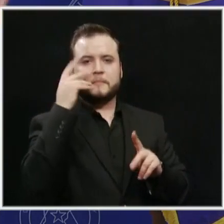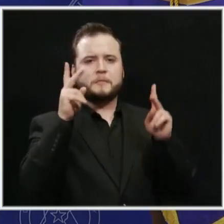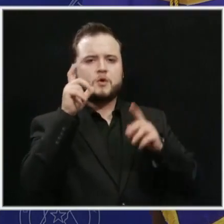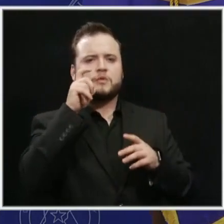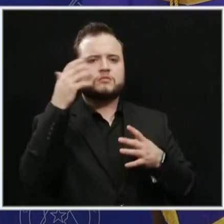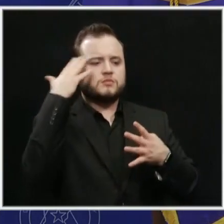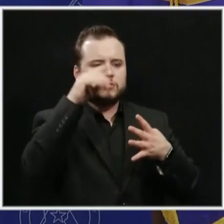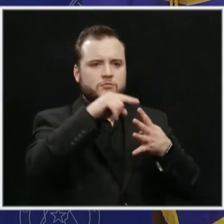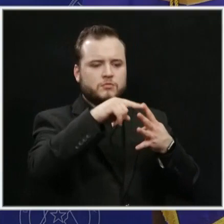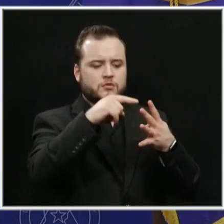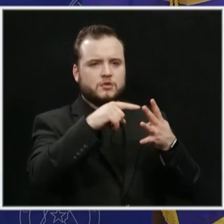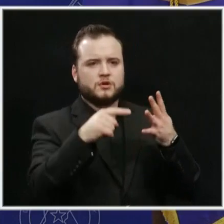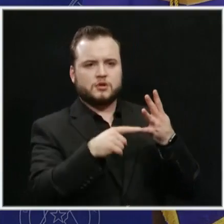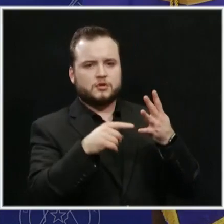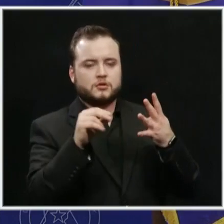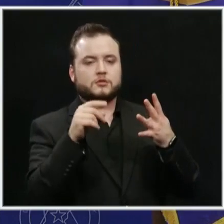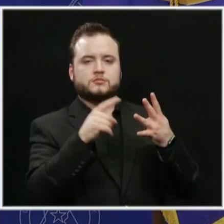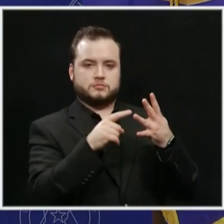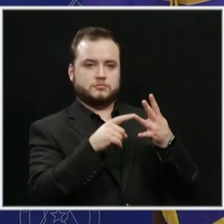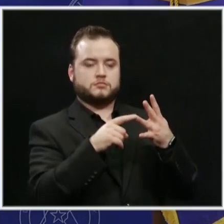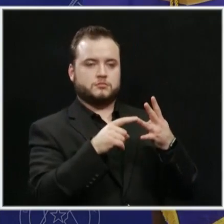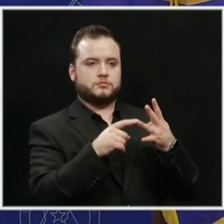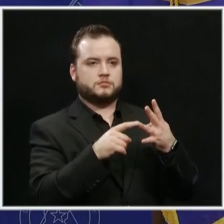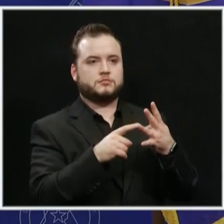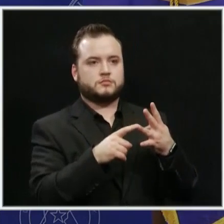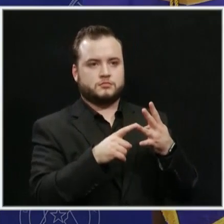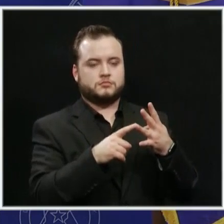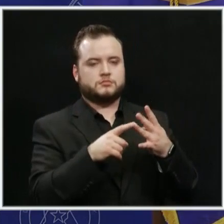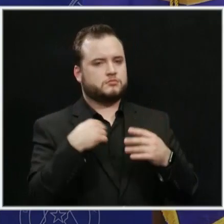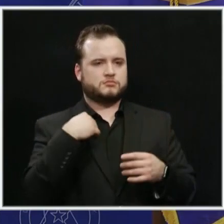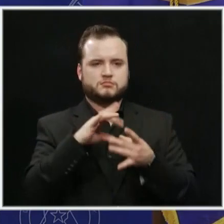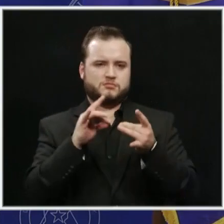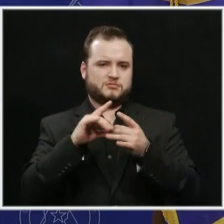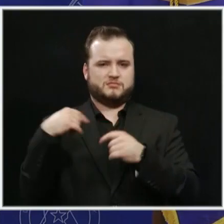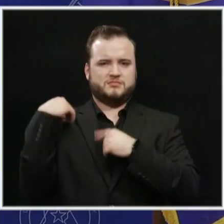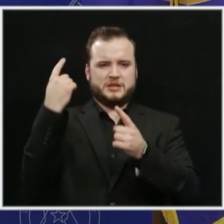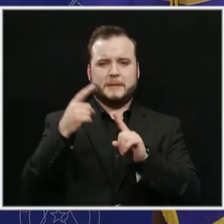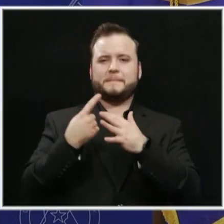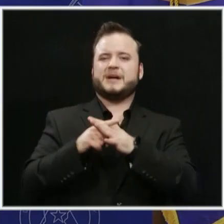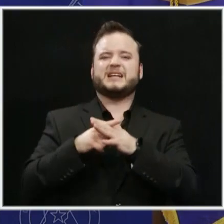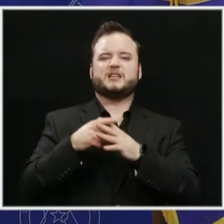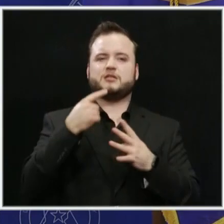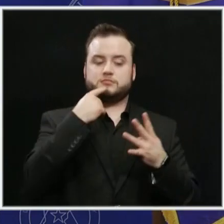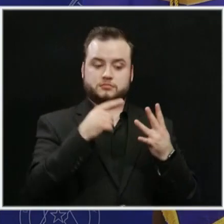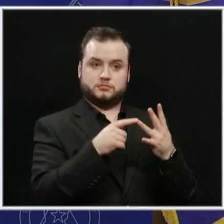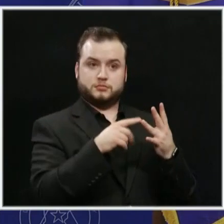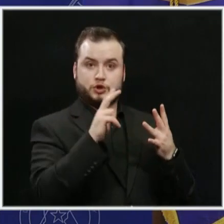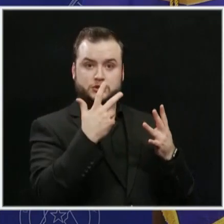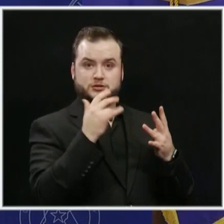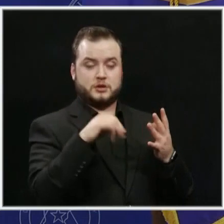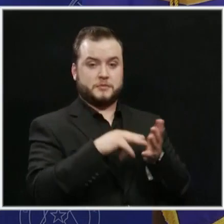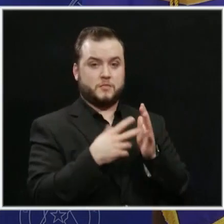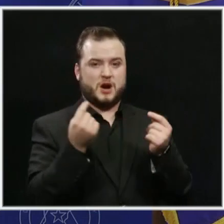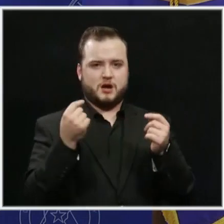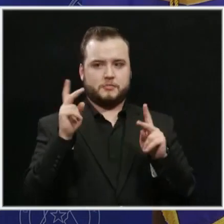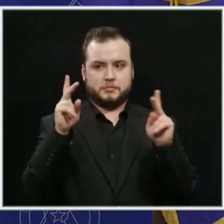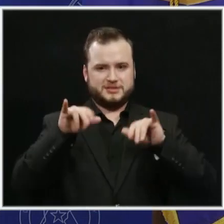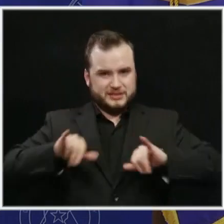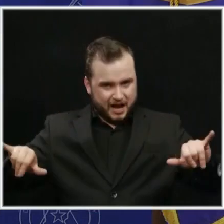the things we need to do, I've said from the very beginning of this, sheltering in place till a vaccine comes is